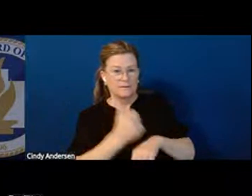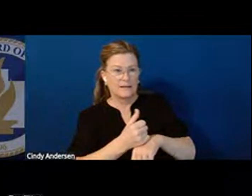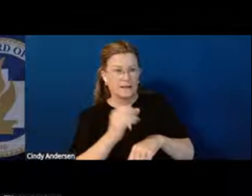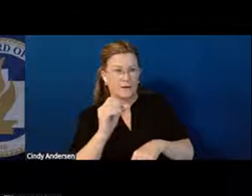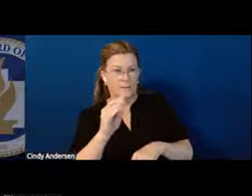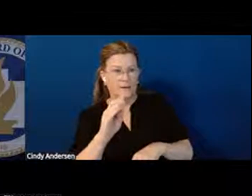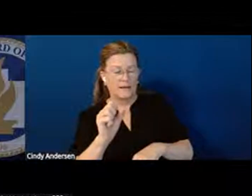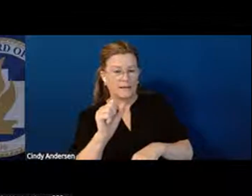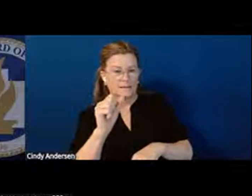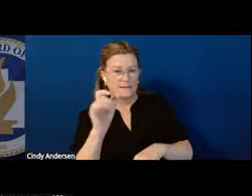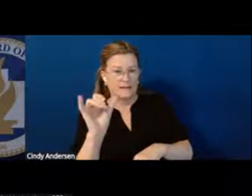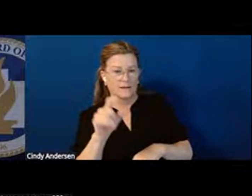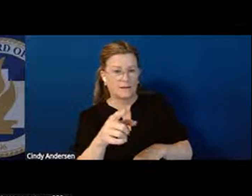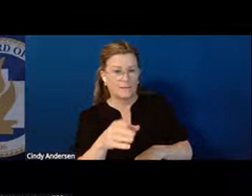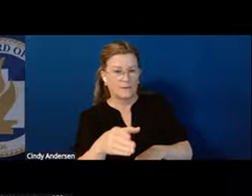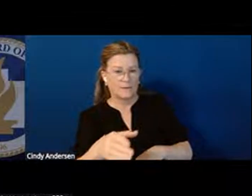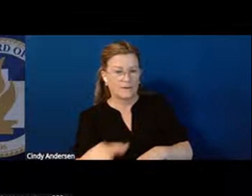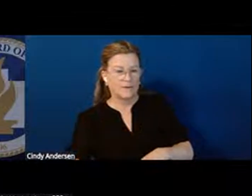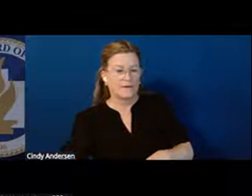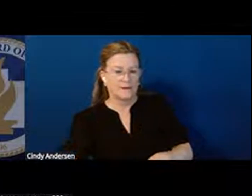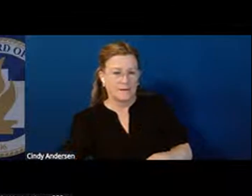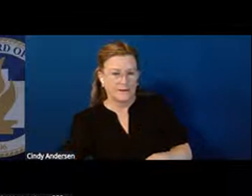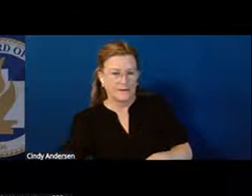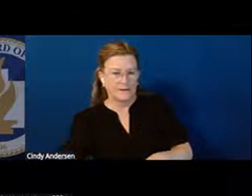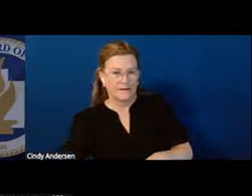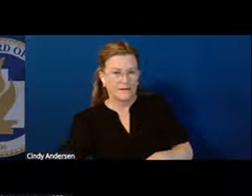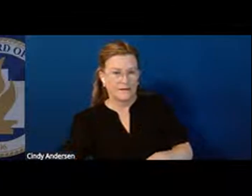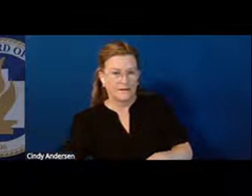OBS up like you would.